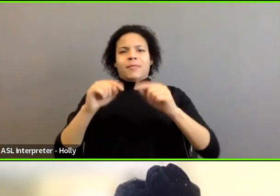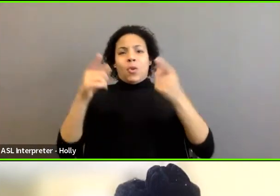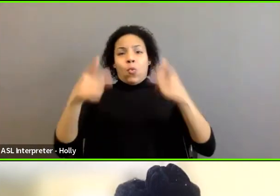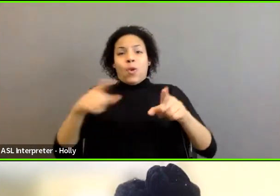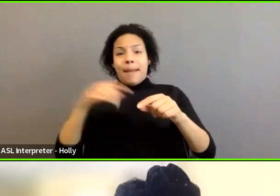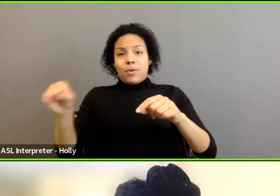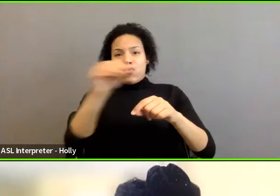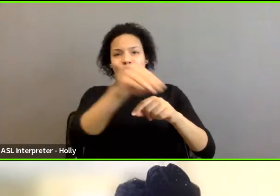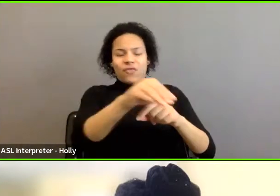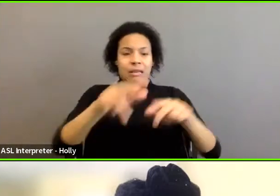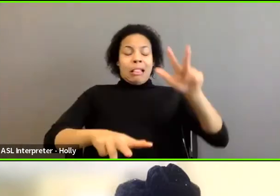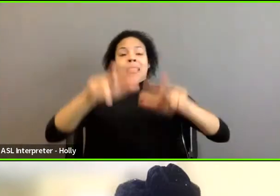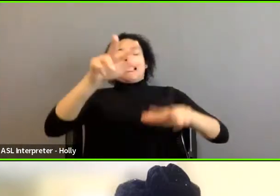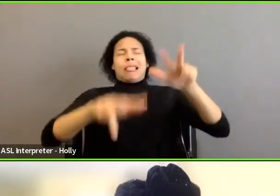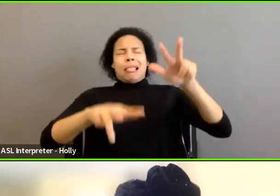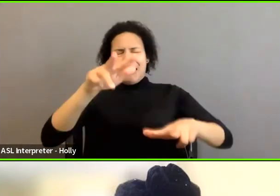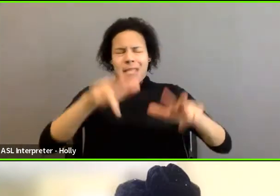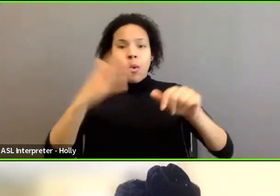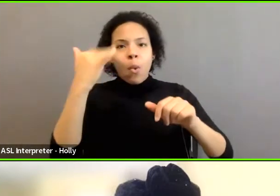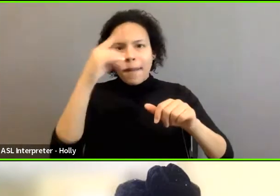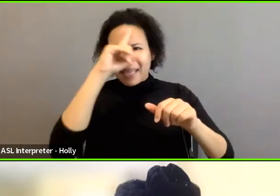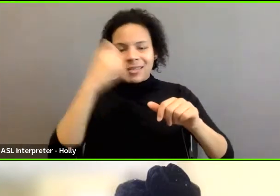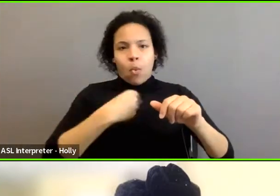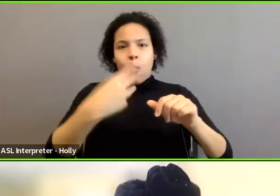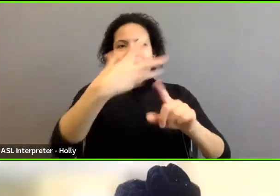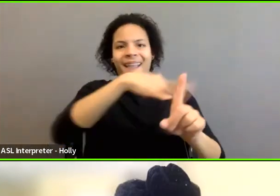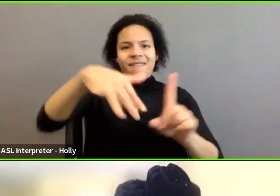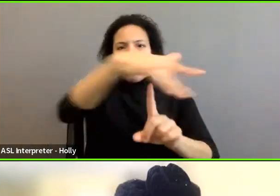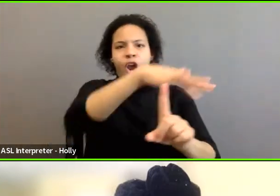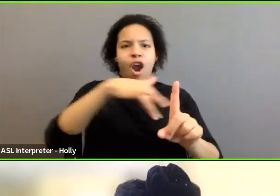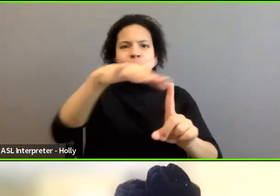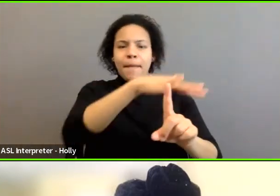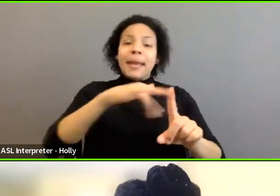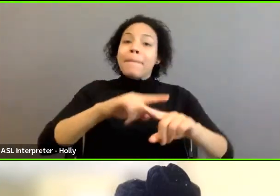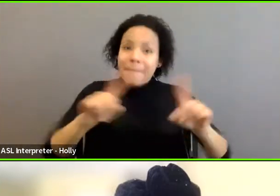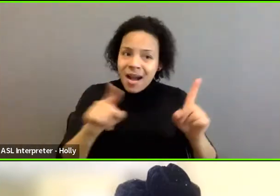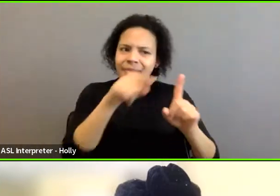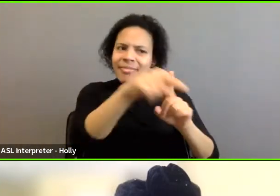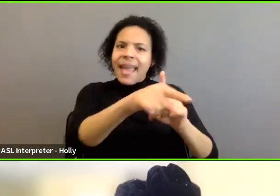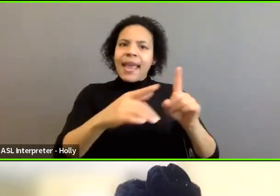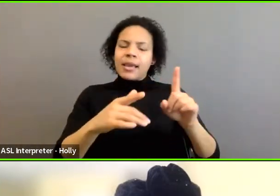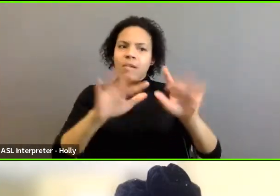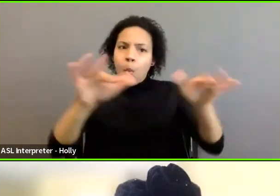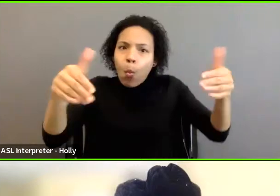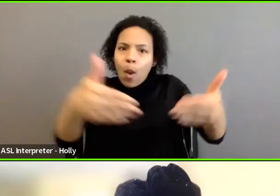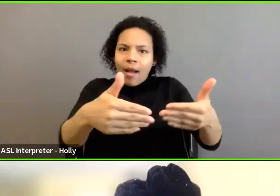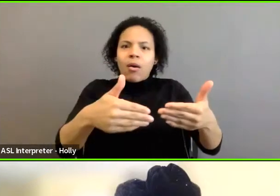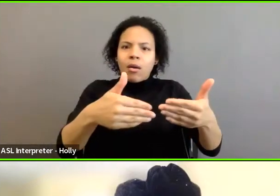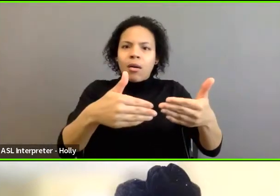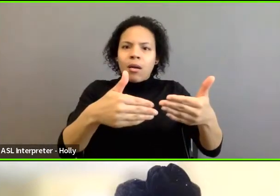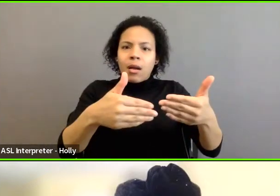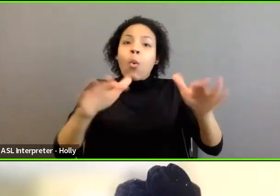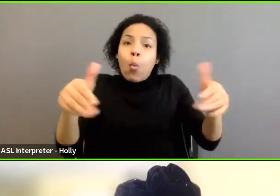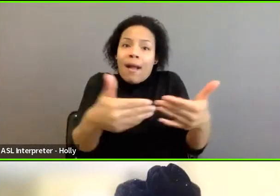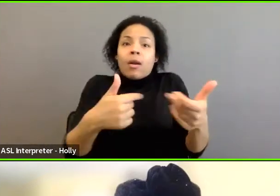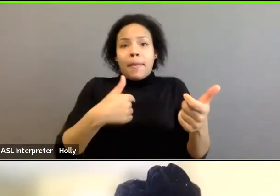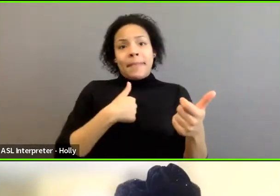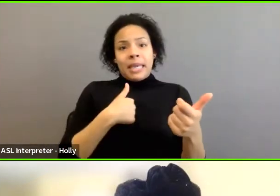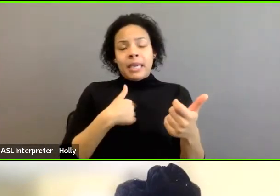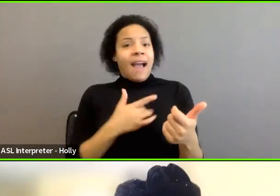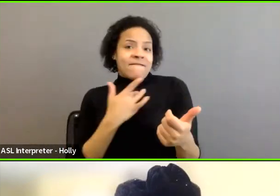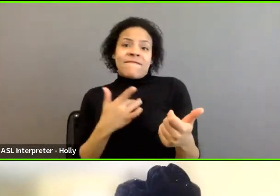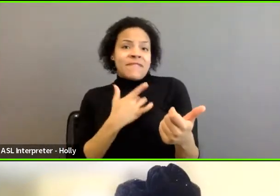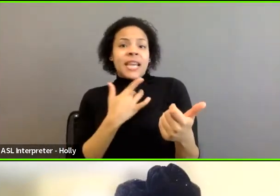Caucasian community that was very welcoming. And I will say that it wasn't. It was very welcoming, but there was